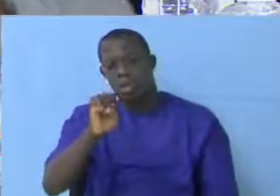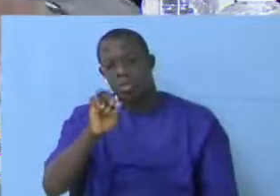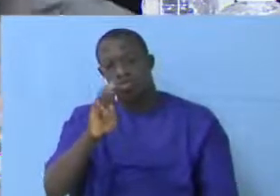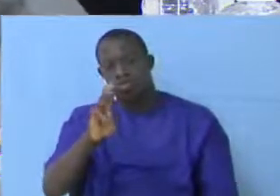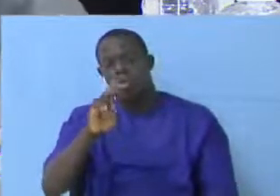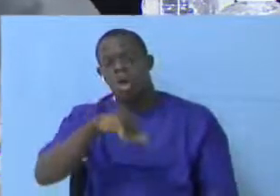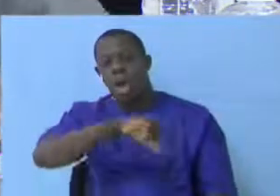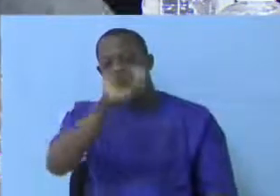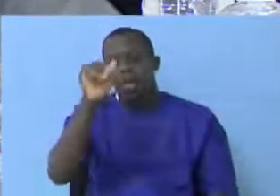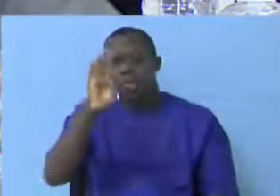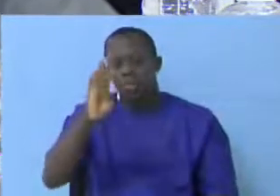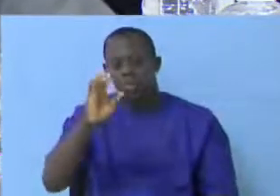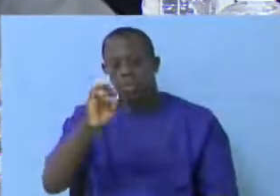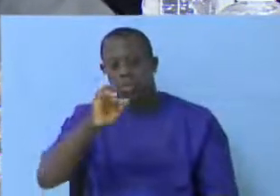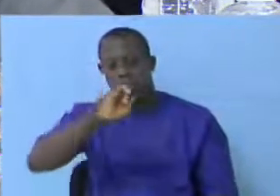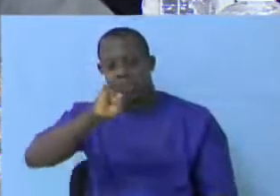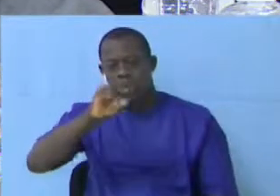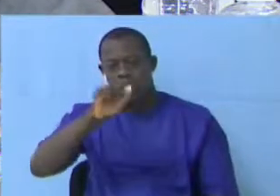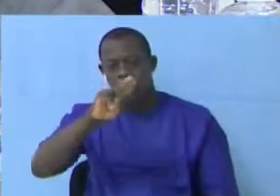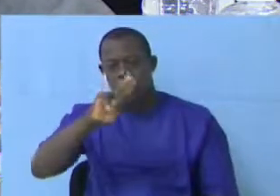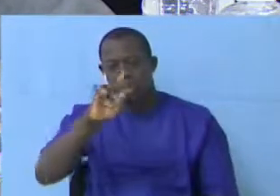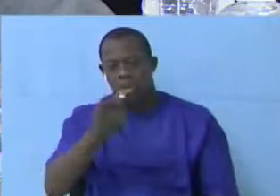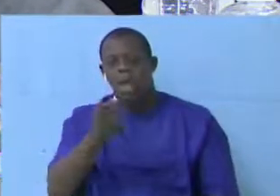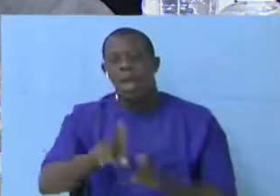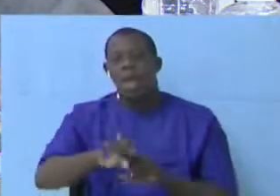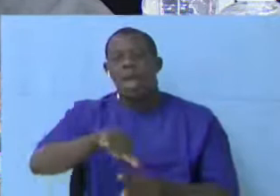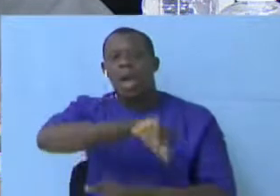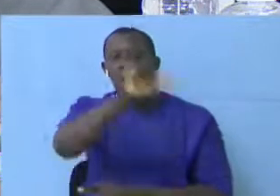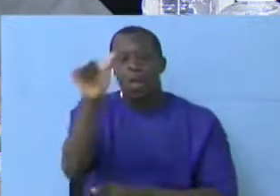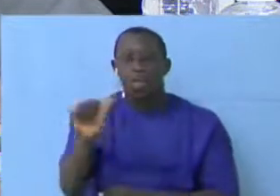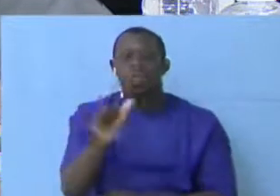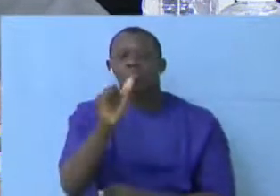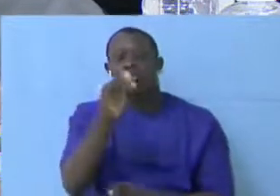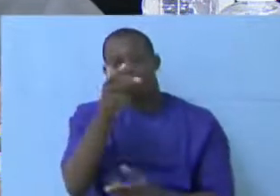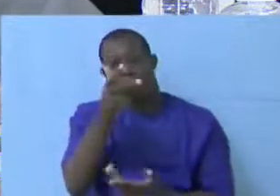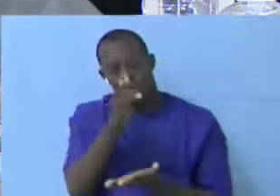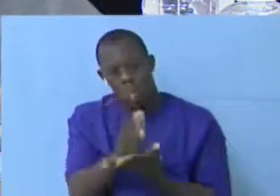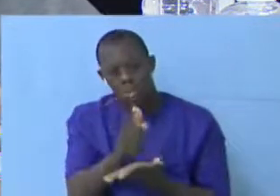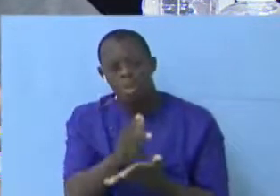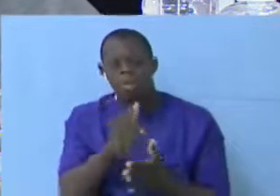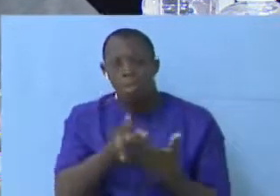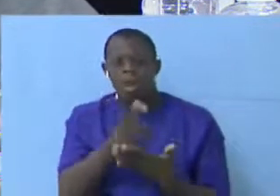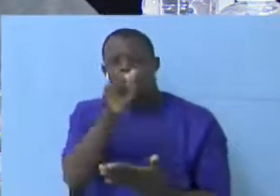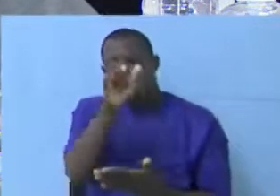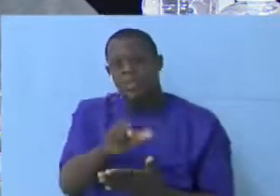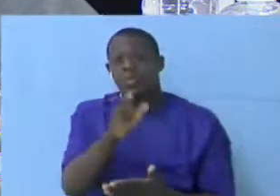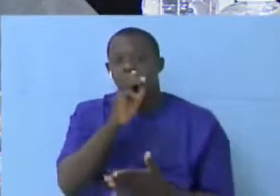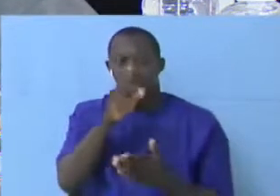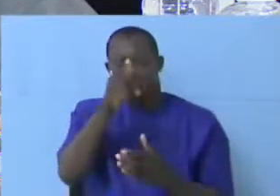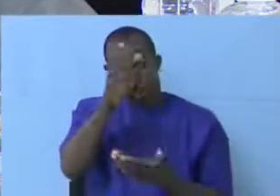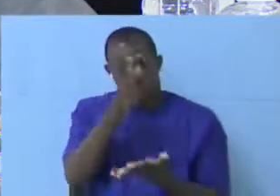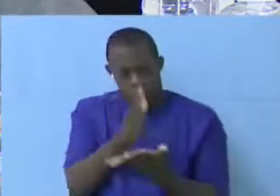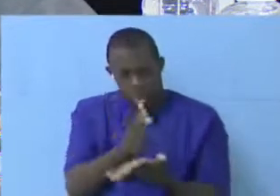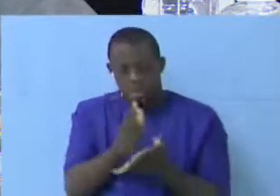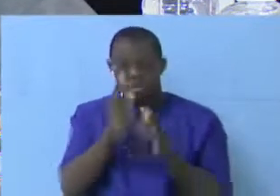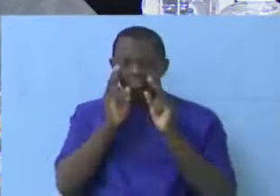Yes. and witnessed the be a passive participant in the torture